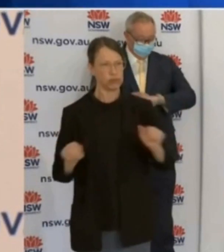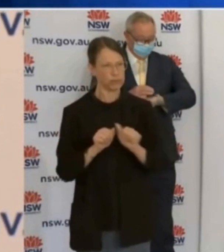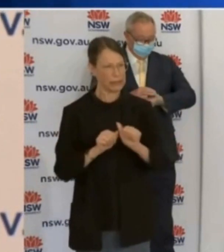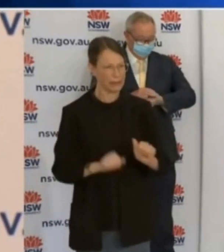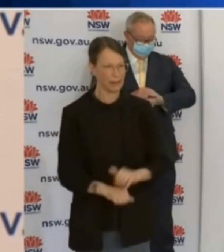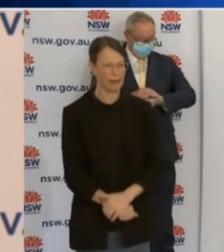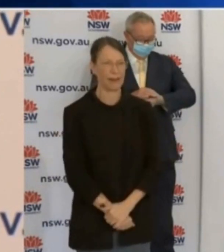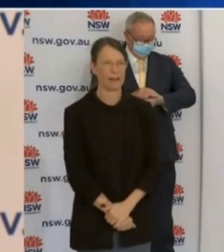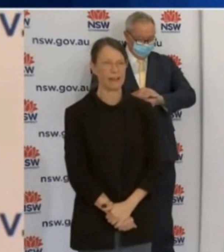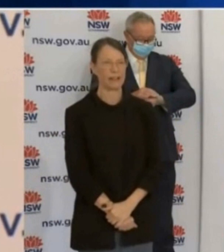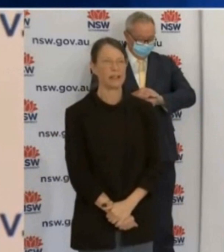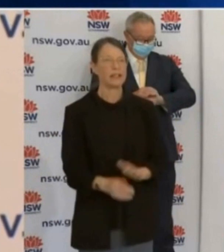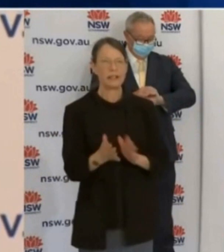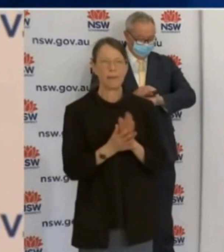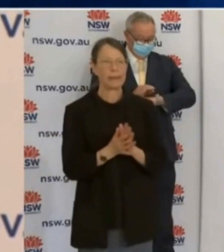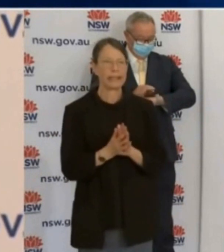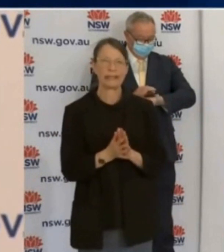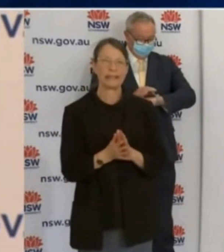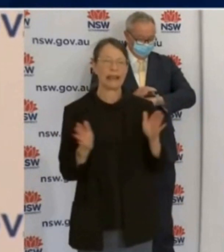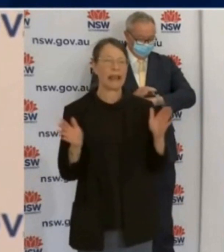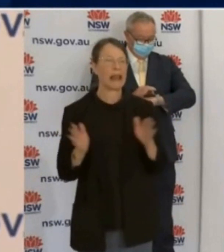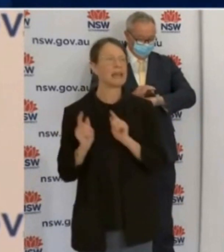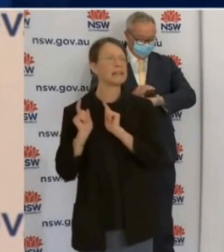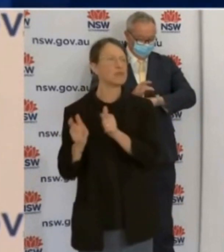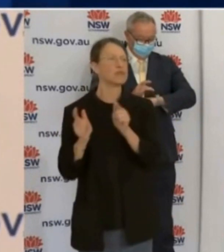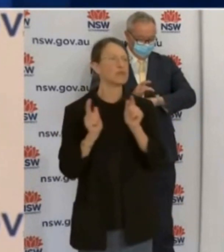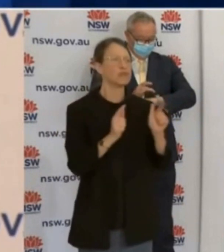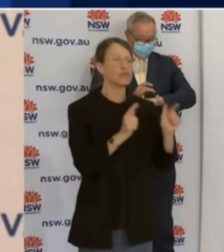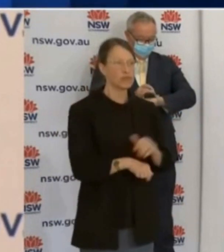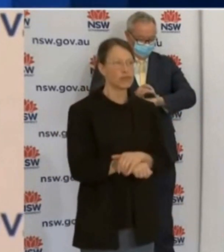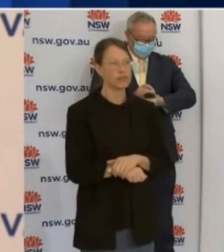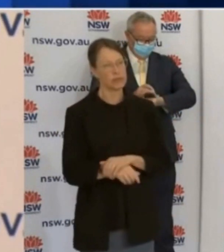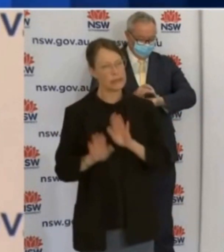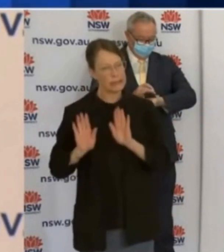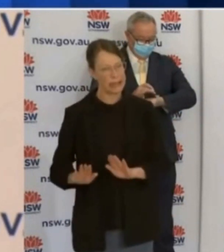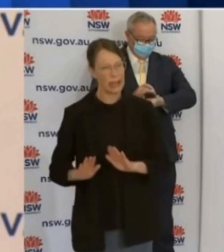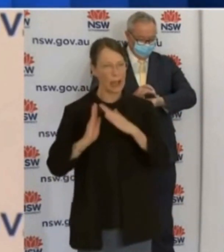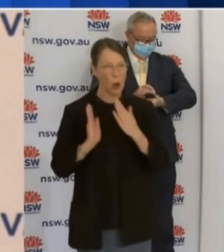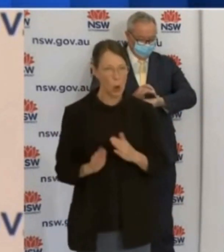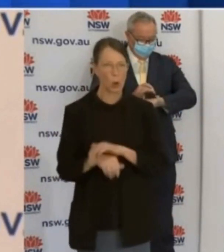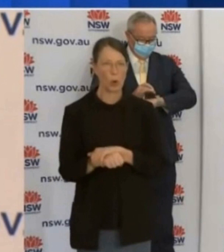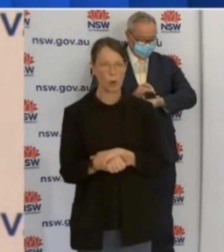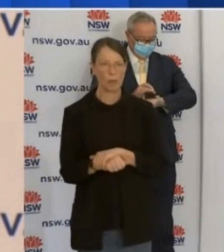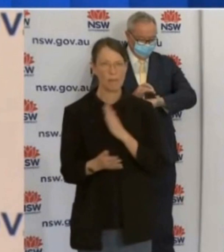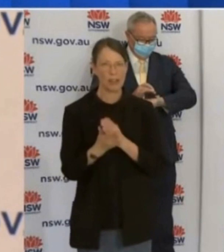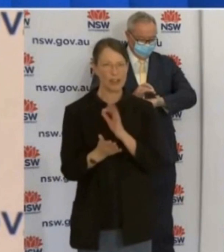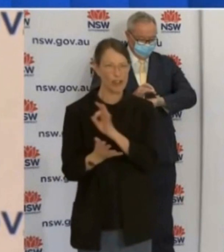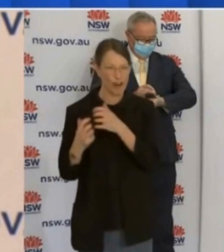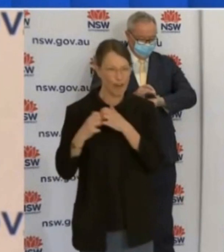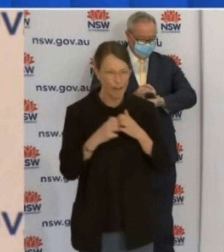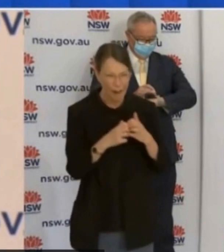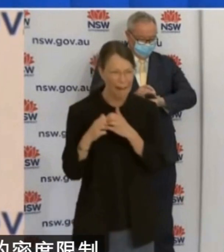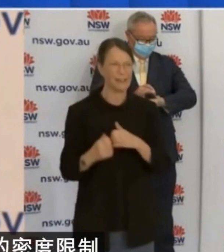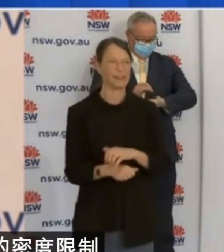opportunity for interactions, meeting those density restrictions, adhering to your local government areas